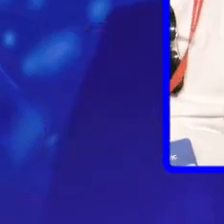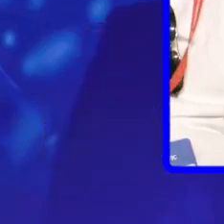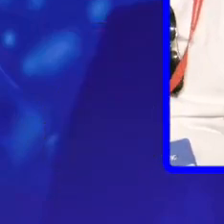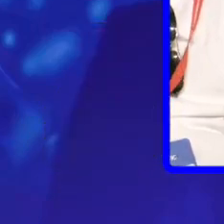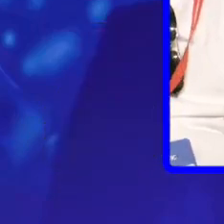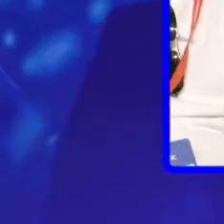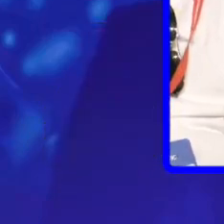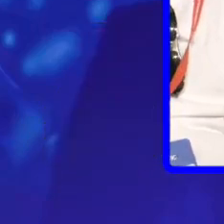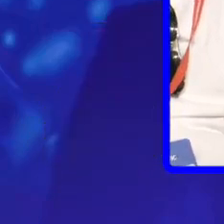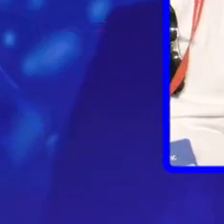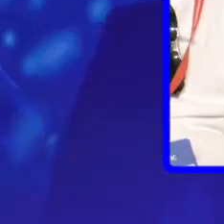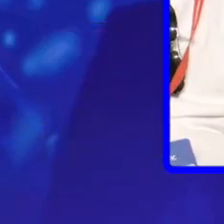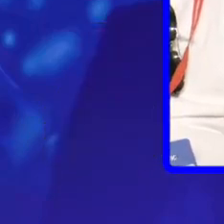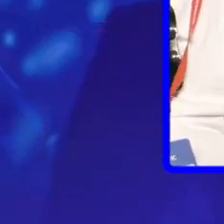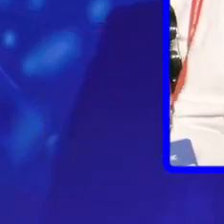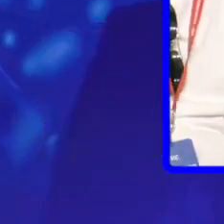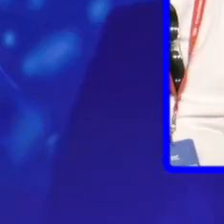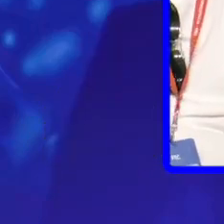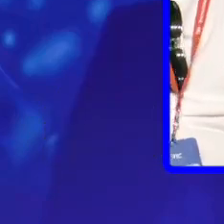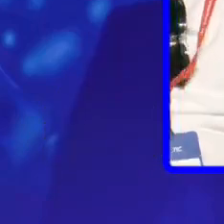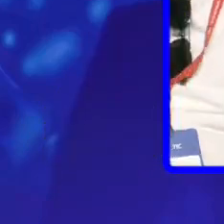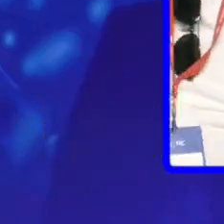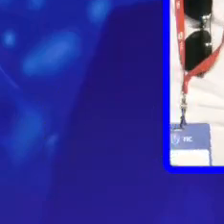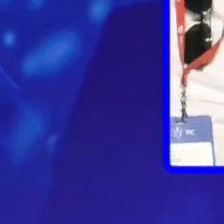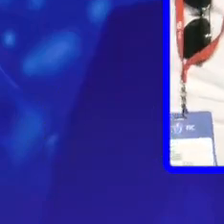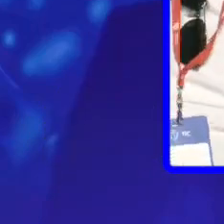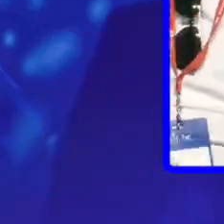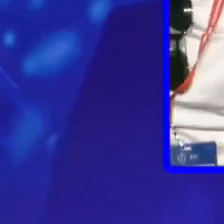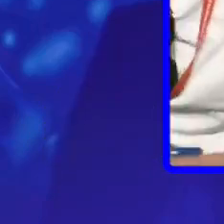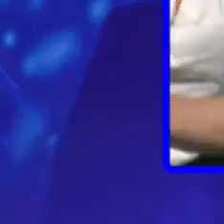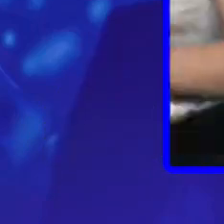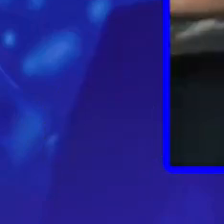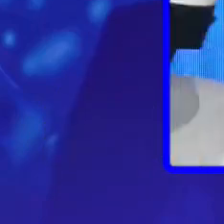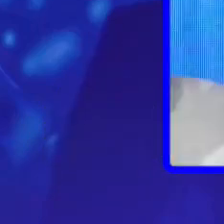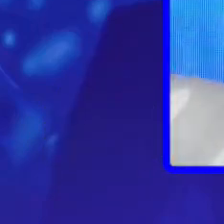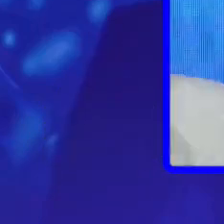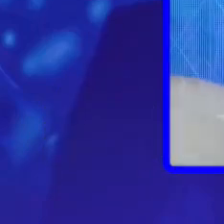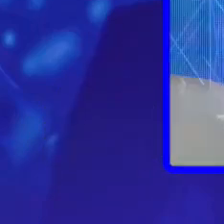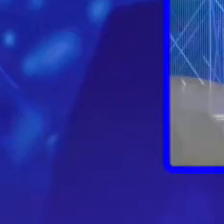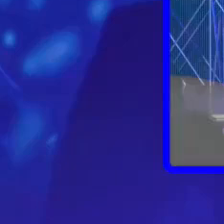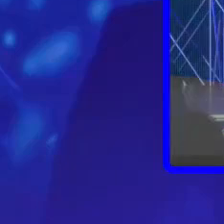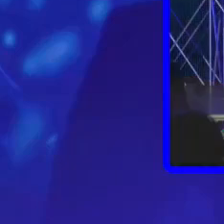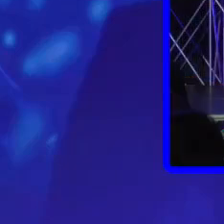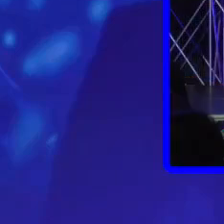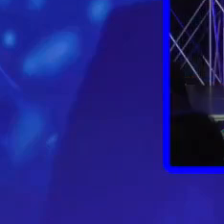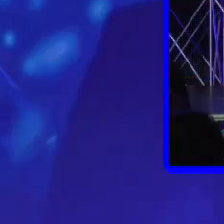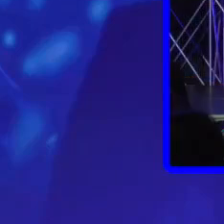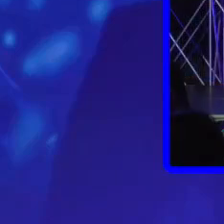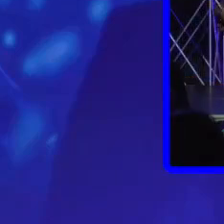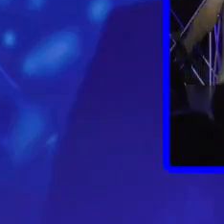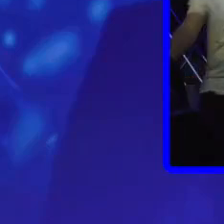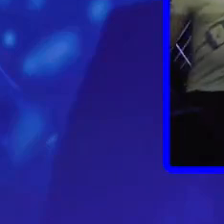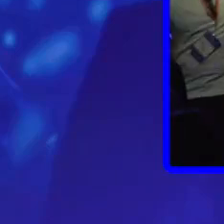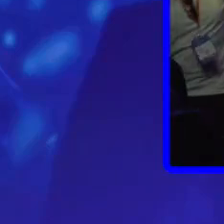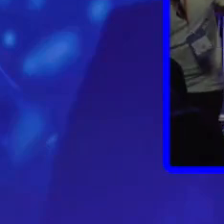them. Tenemos un micrófono para que puedan hacer preguntas. Okay, super. Gracias, Carlo.